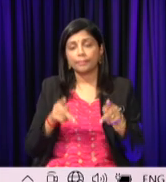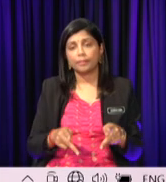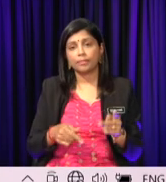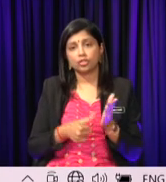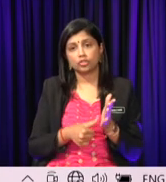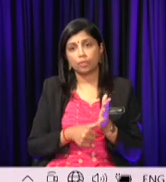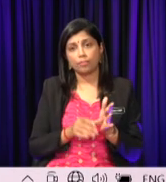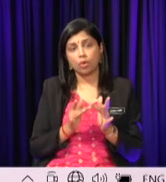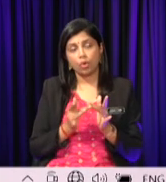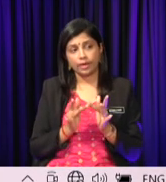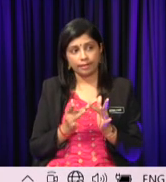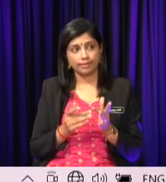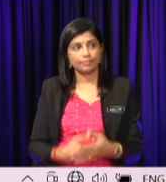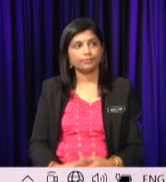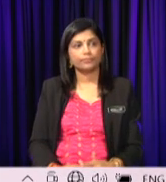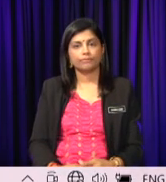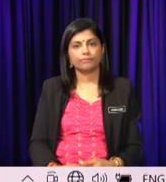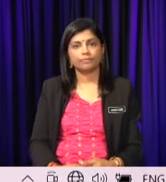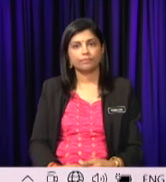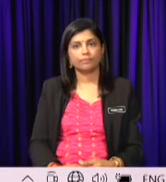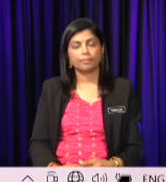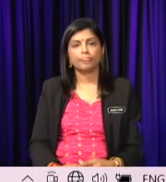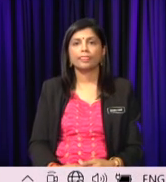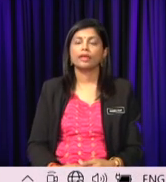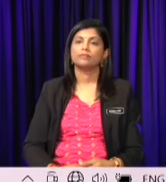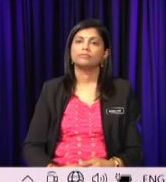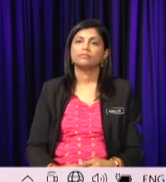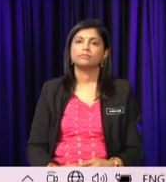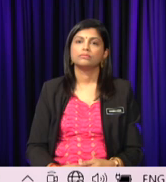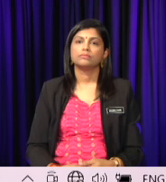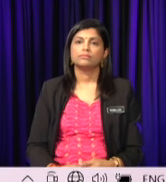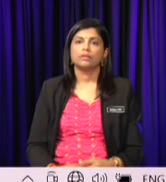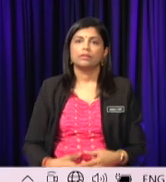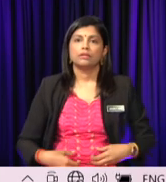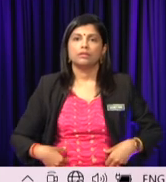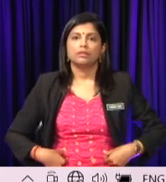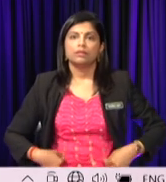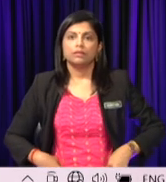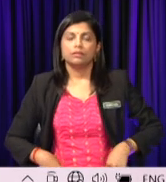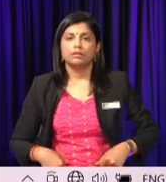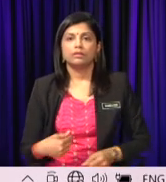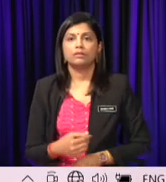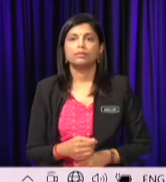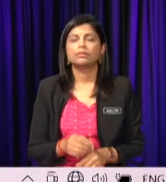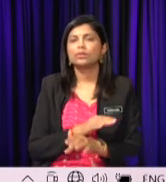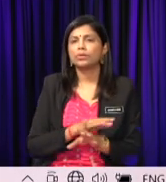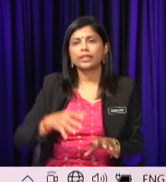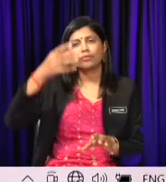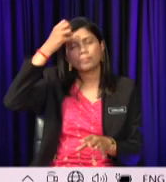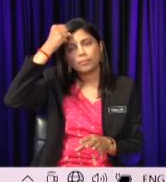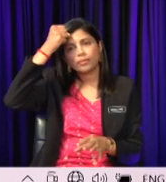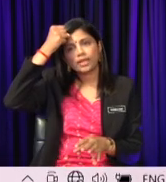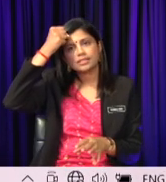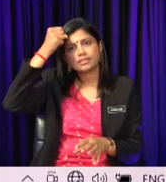other functions in the parts of speech. And of course, you don't really need to memorize them all because, ladies